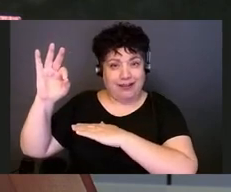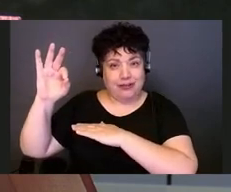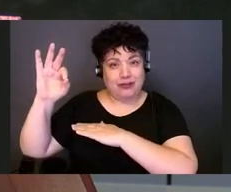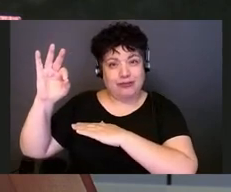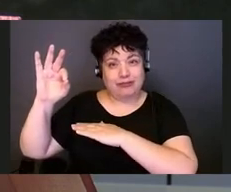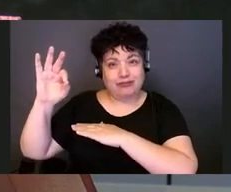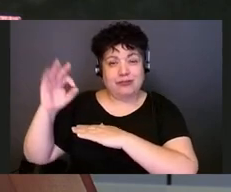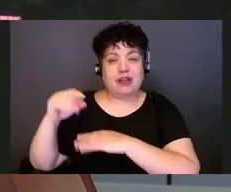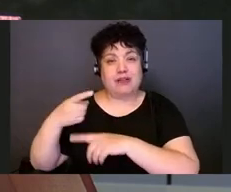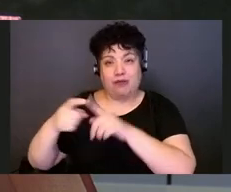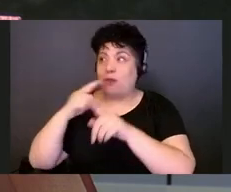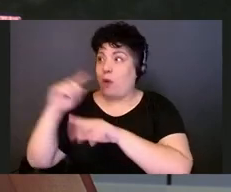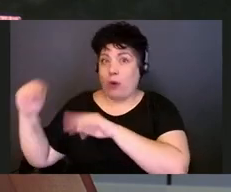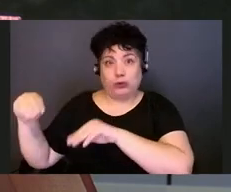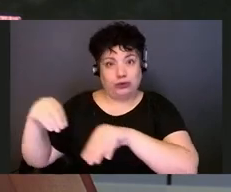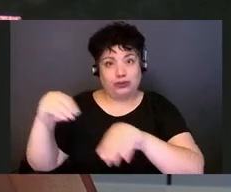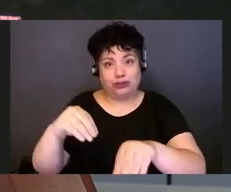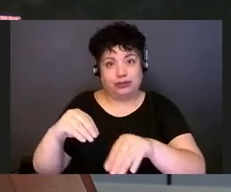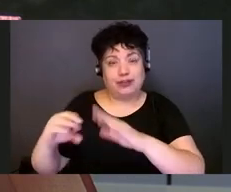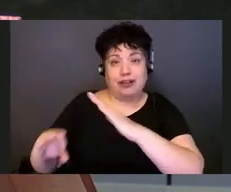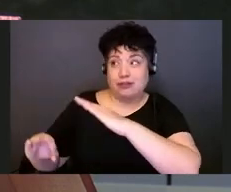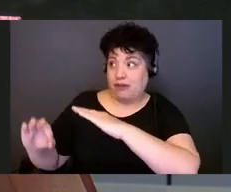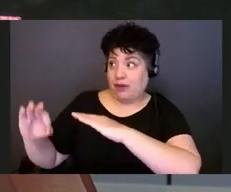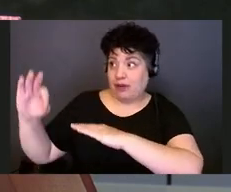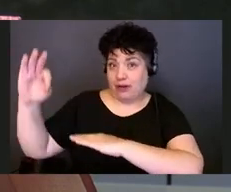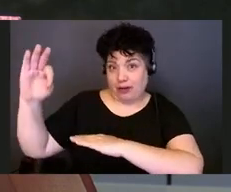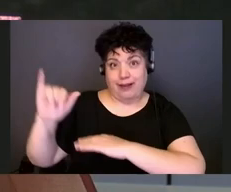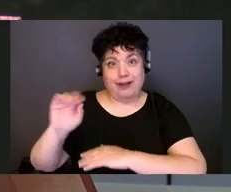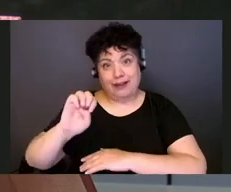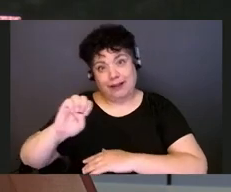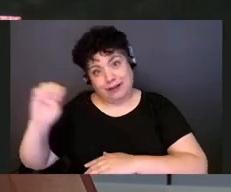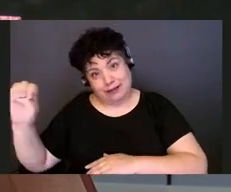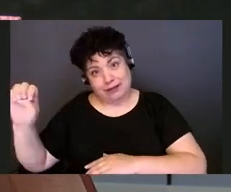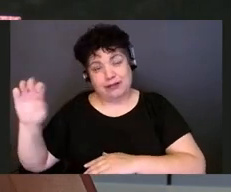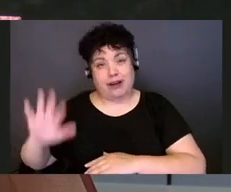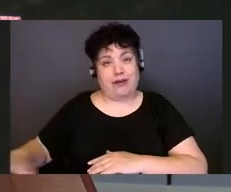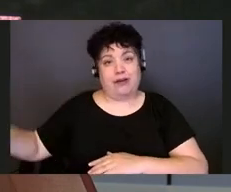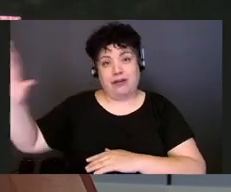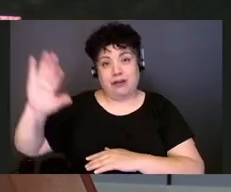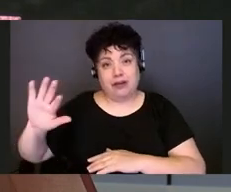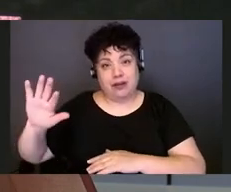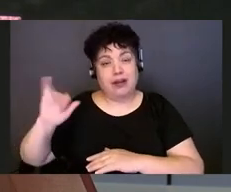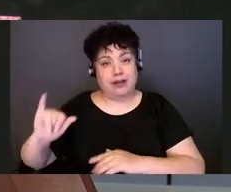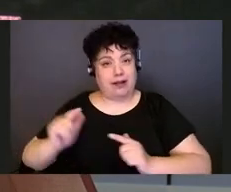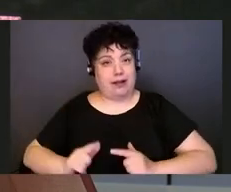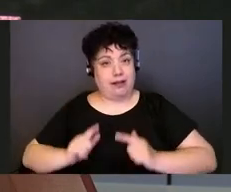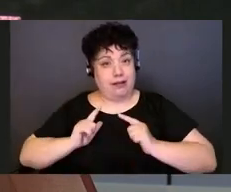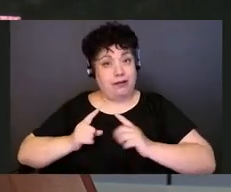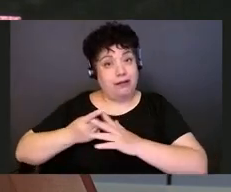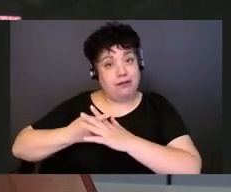sea. This was the East, where life begins.